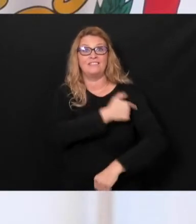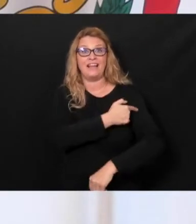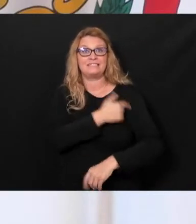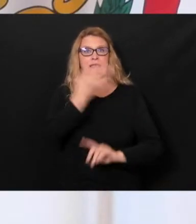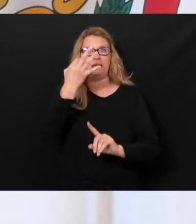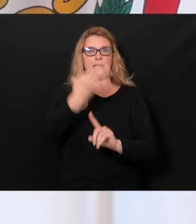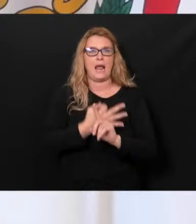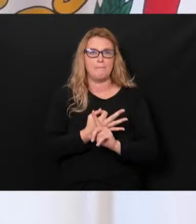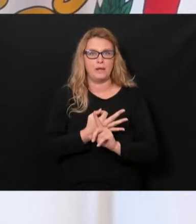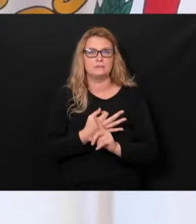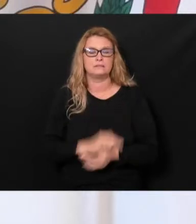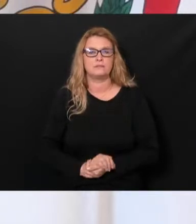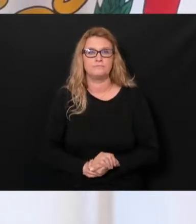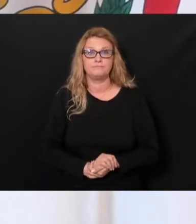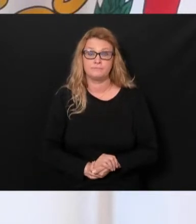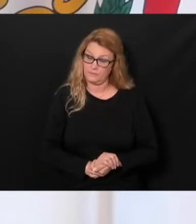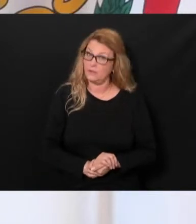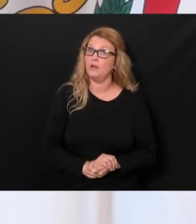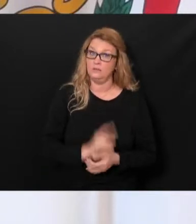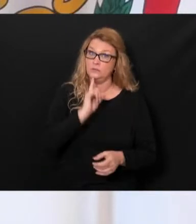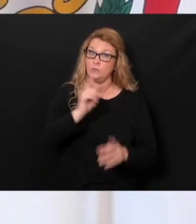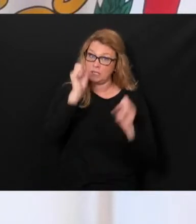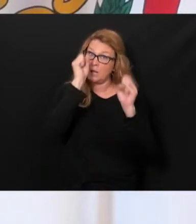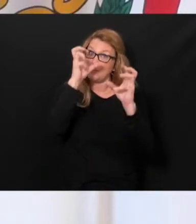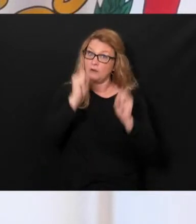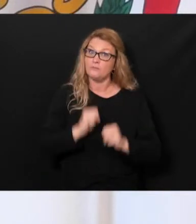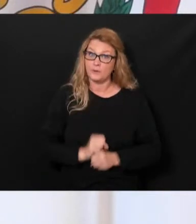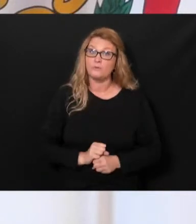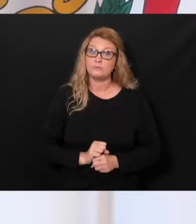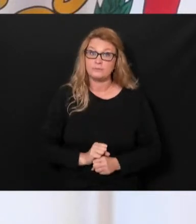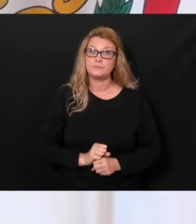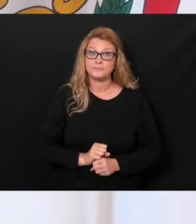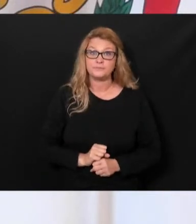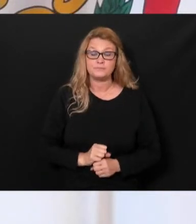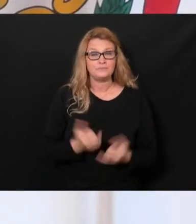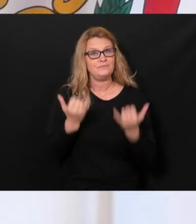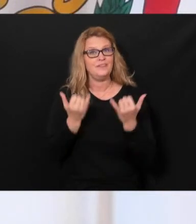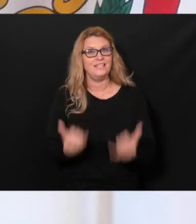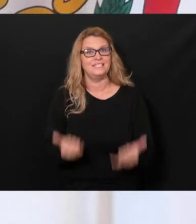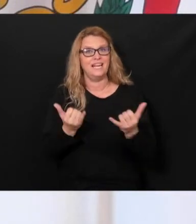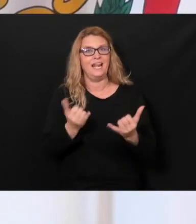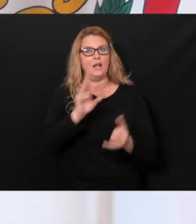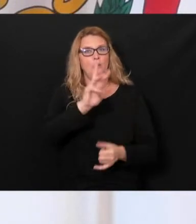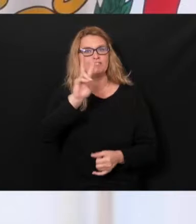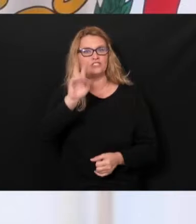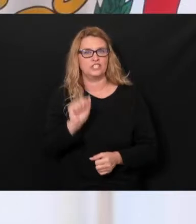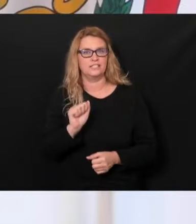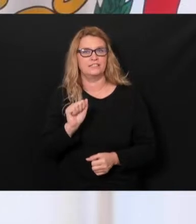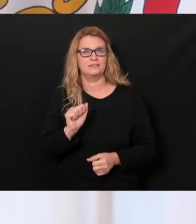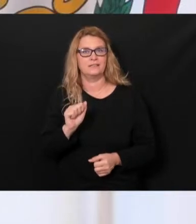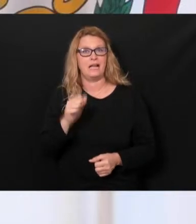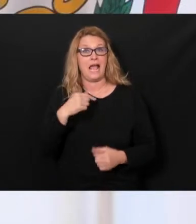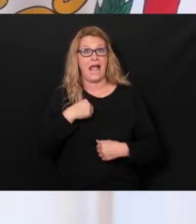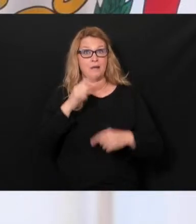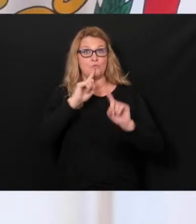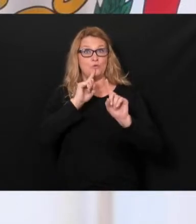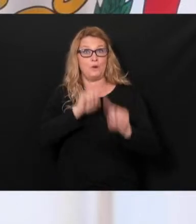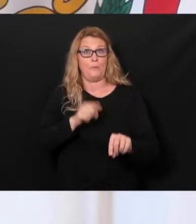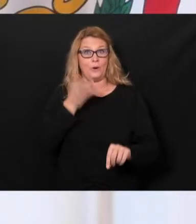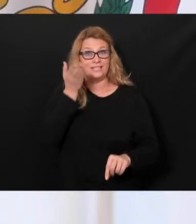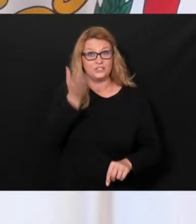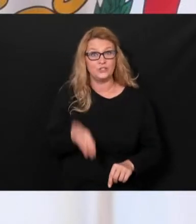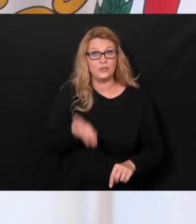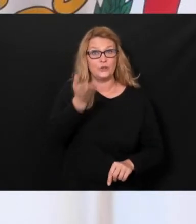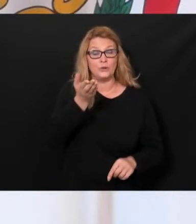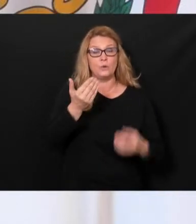whatever. Unbelievable. Unbelievable. Today in West Virginia, I'm reporting to you, we